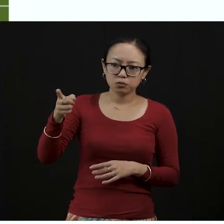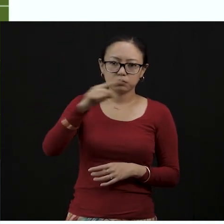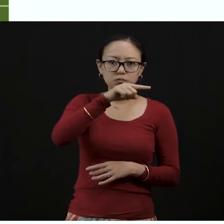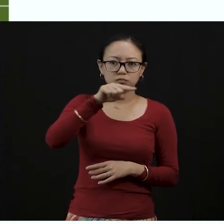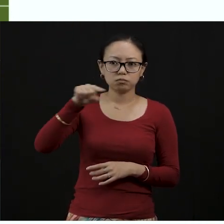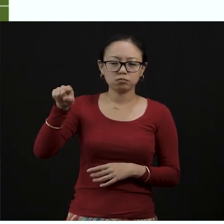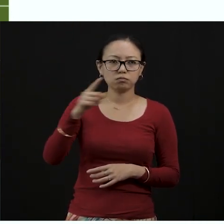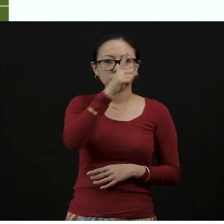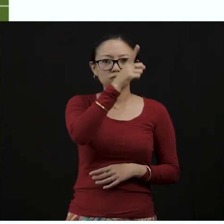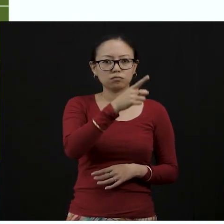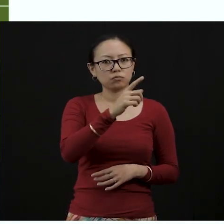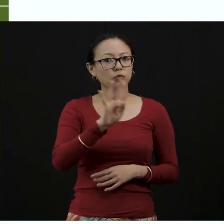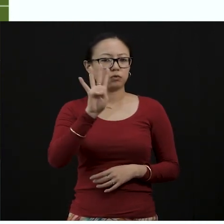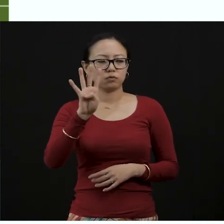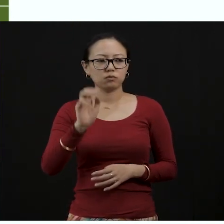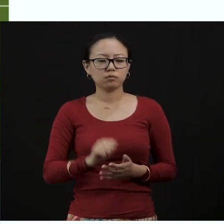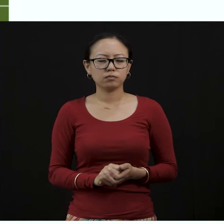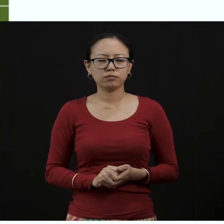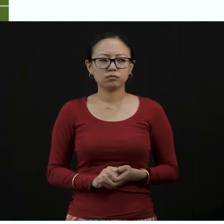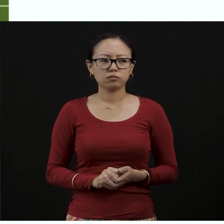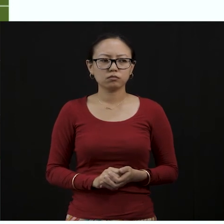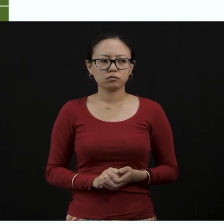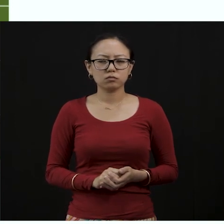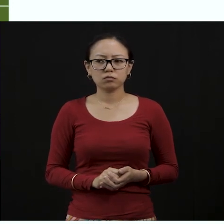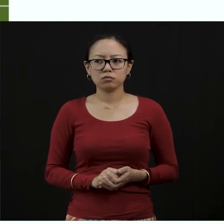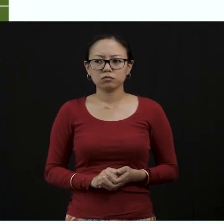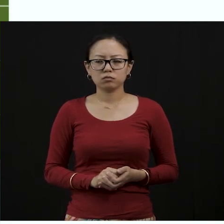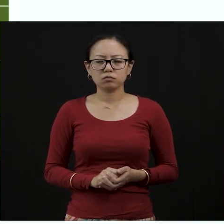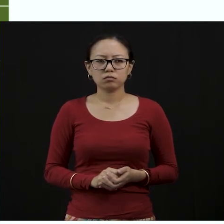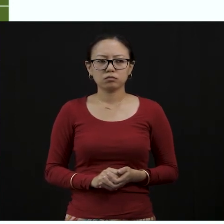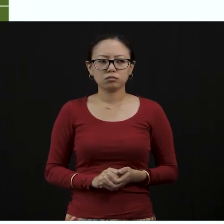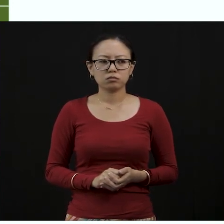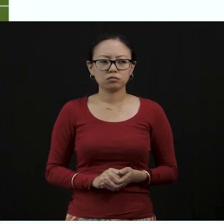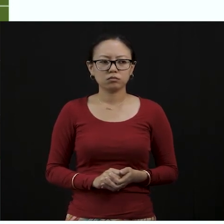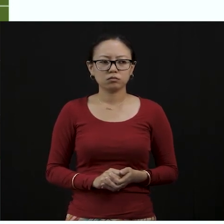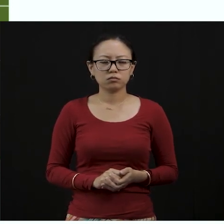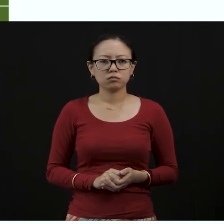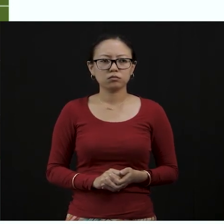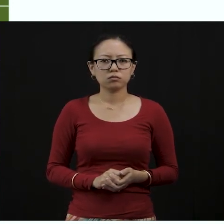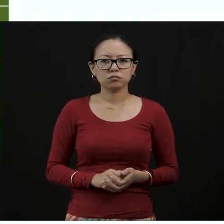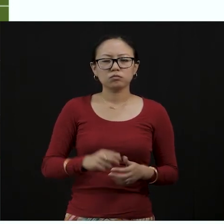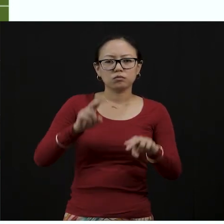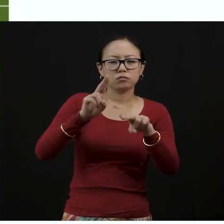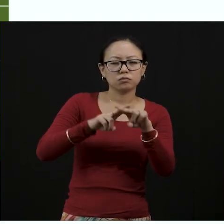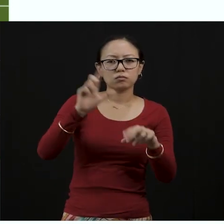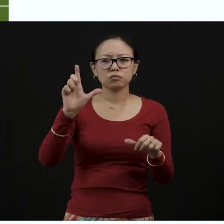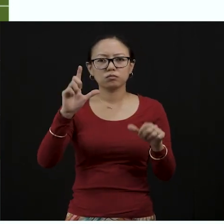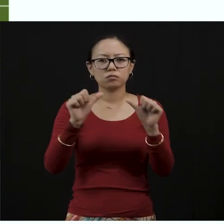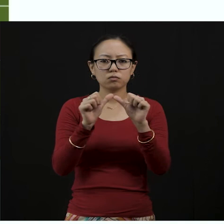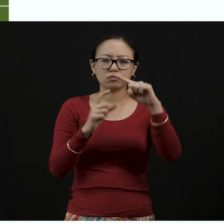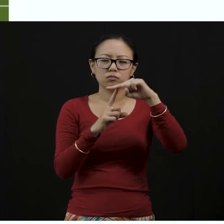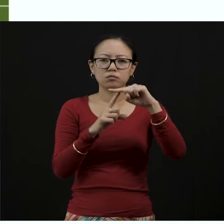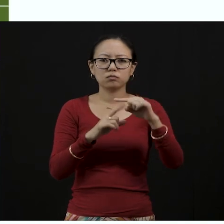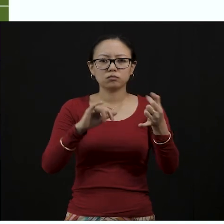4. And number of flat surfaces, like I said, flat surfaces is just 1, right? So this you will write